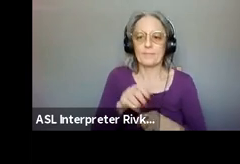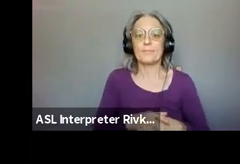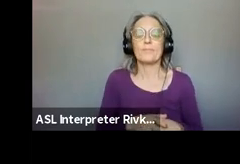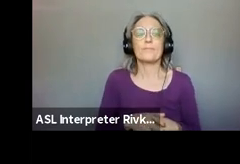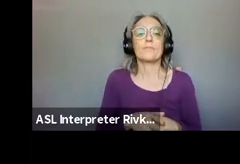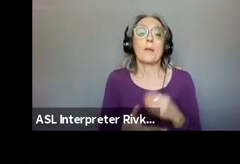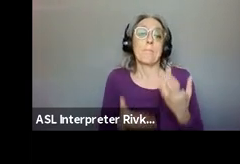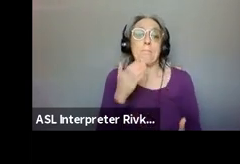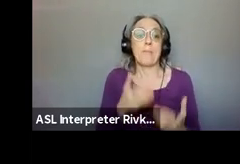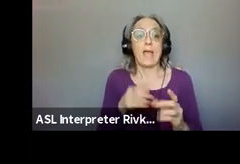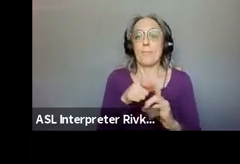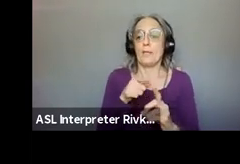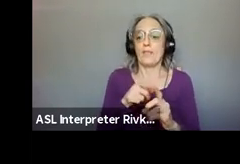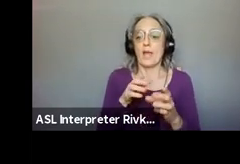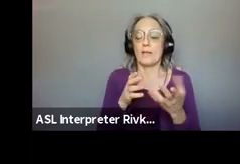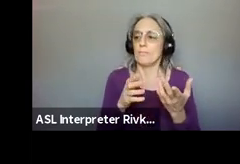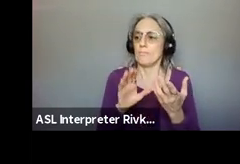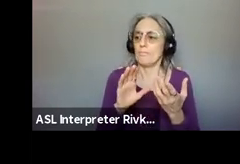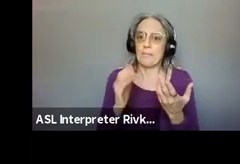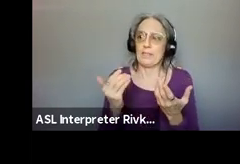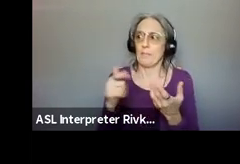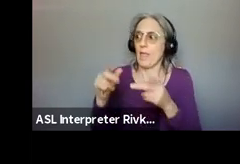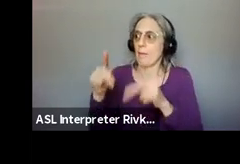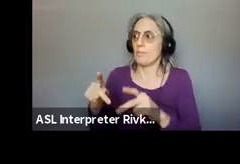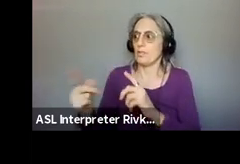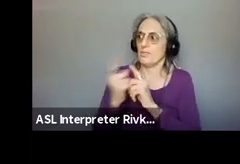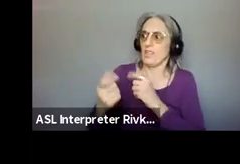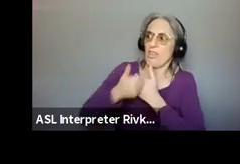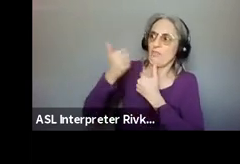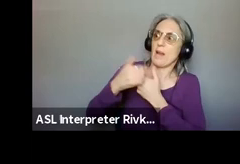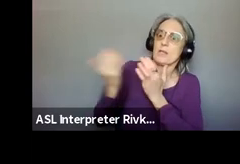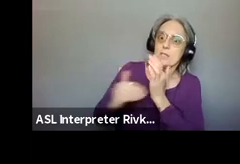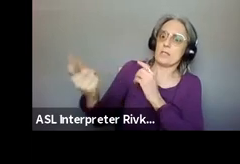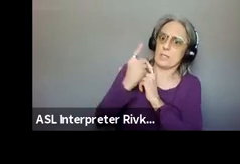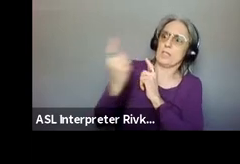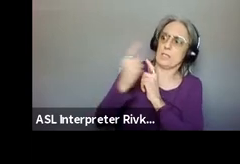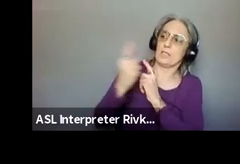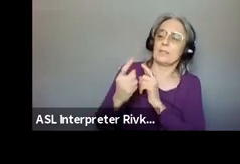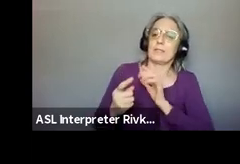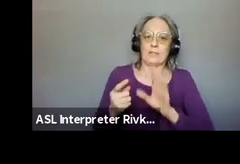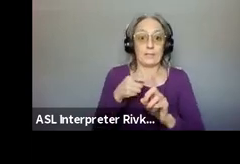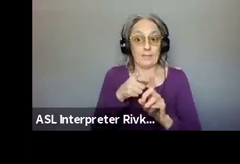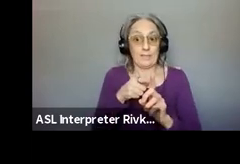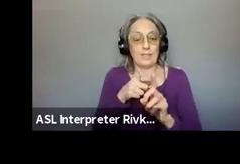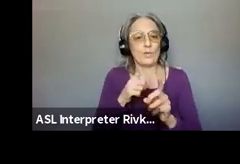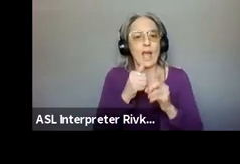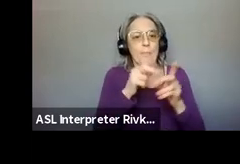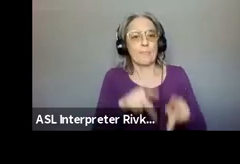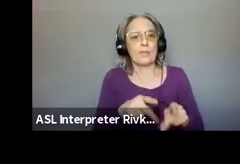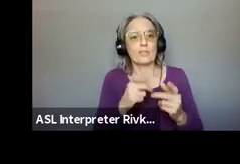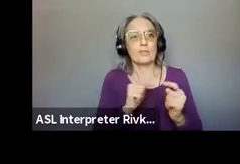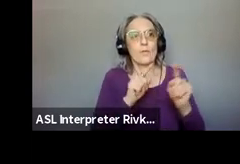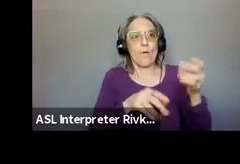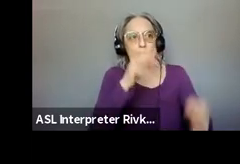exhibiting a specific ongoing physical threat to the person, you could help the ward seek, or help the person seek a protection order